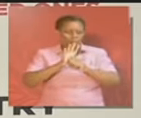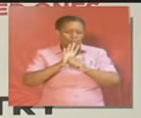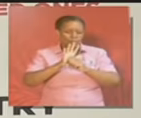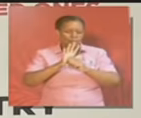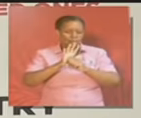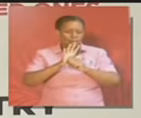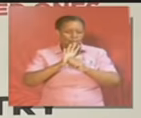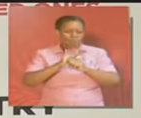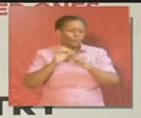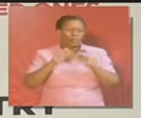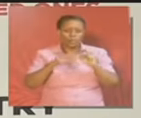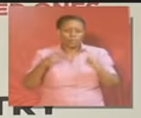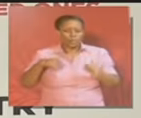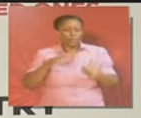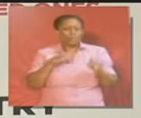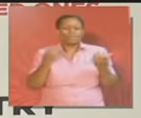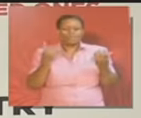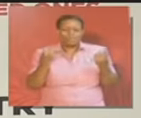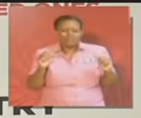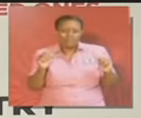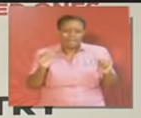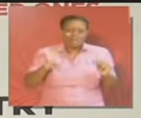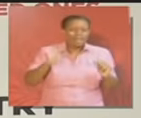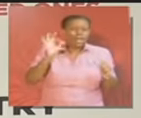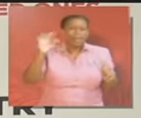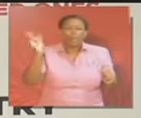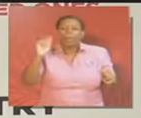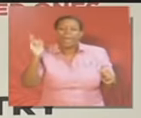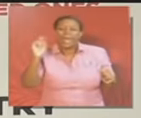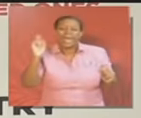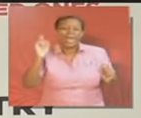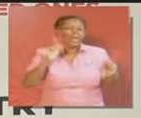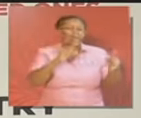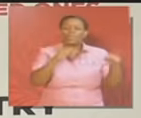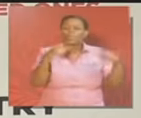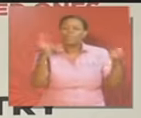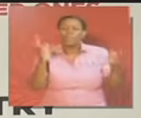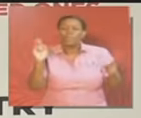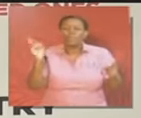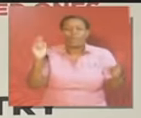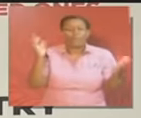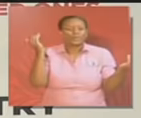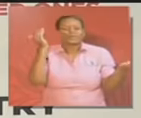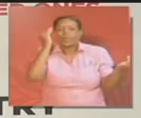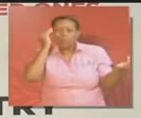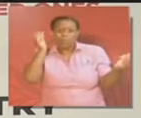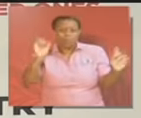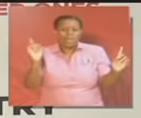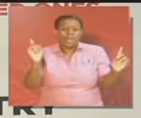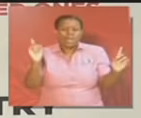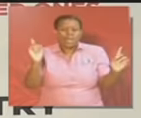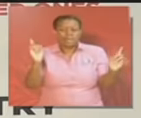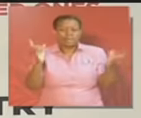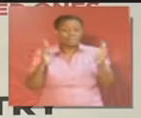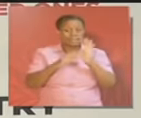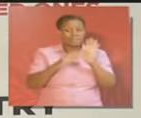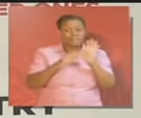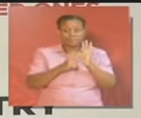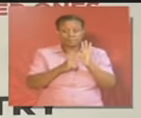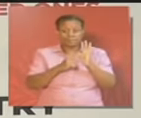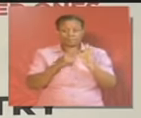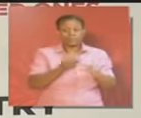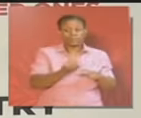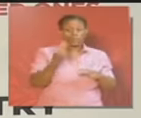you manifested symptoms on April 5th, we will go back as far as April 3rd with looking at who you may have been in contact